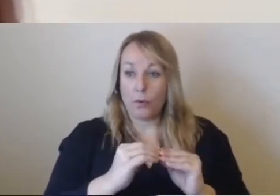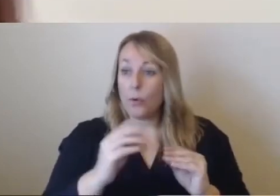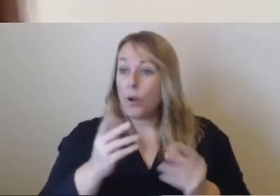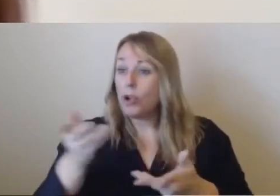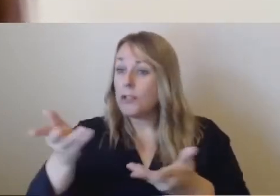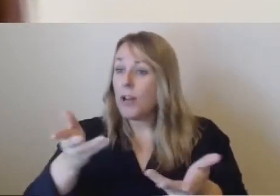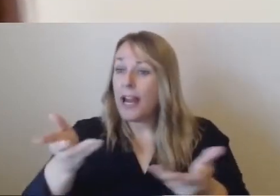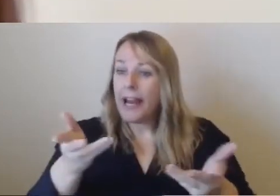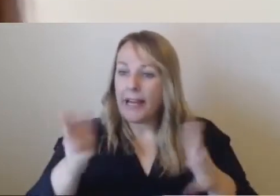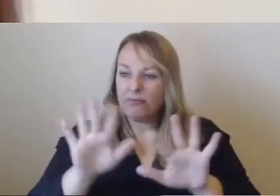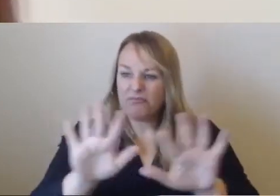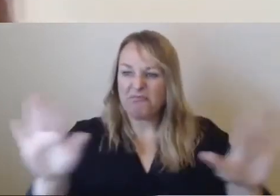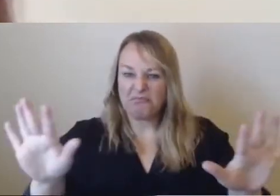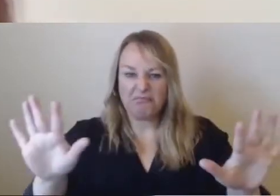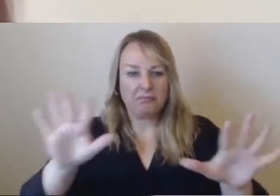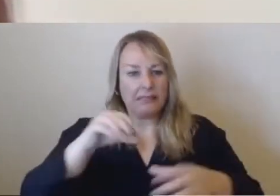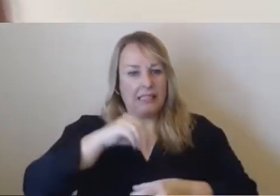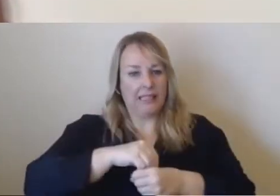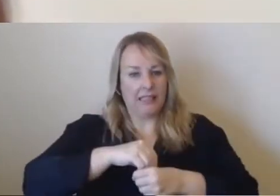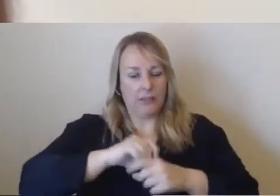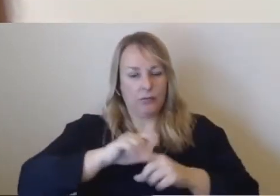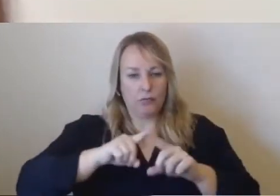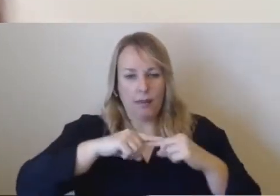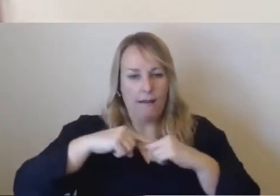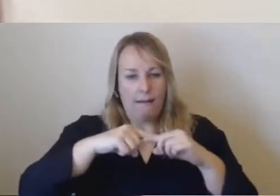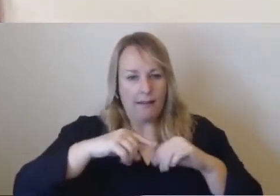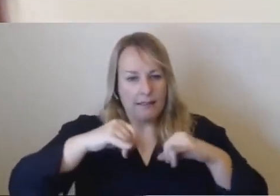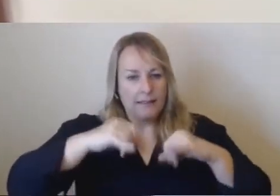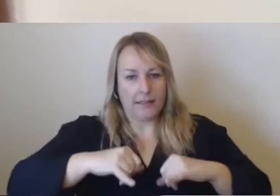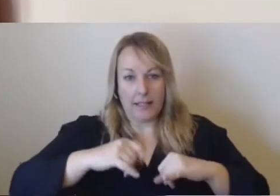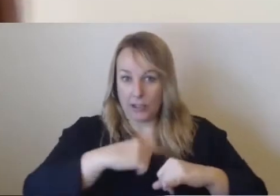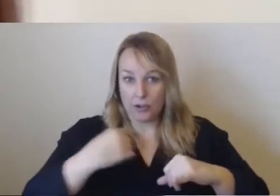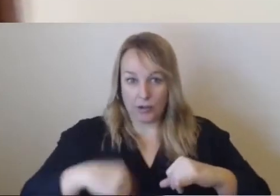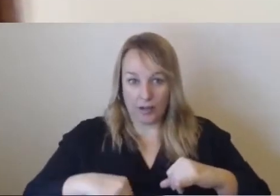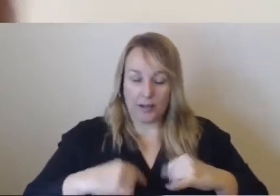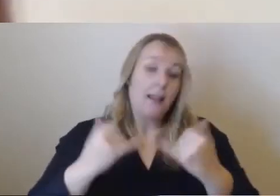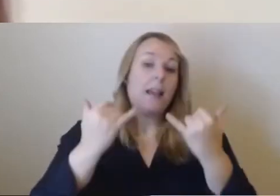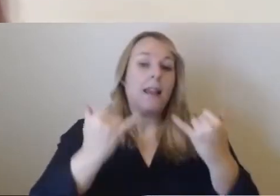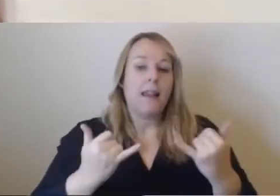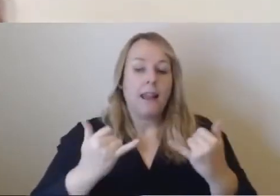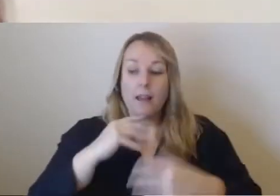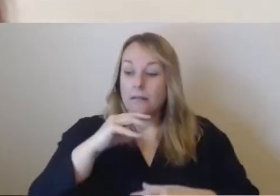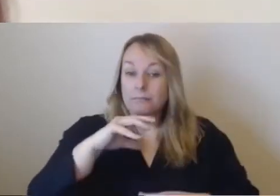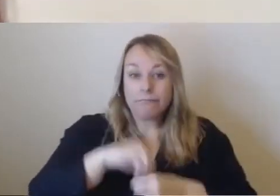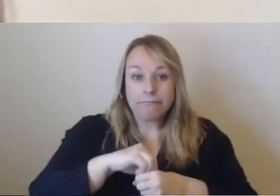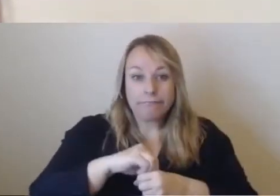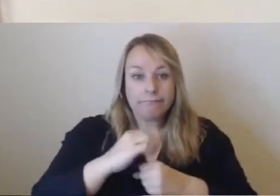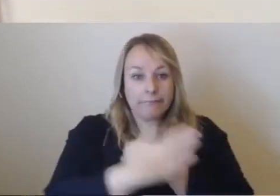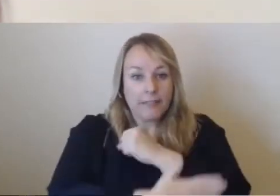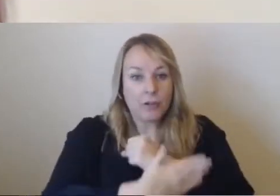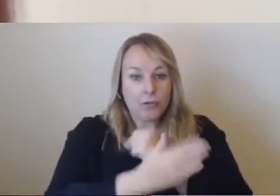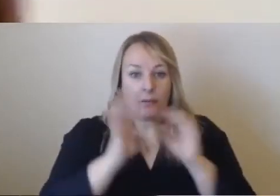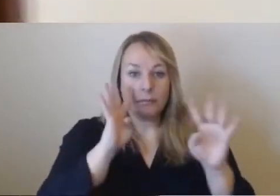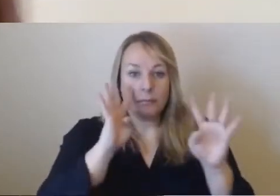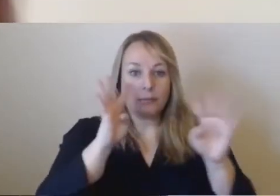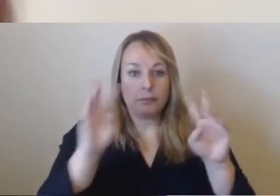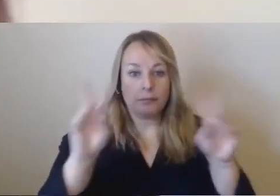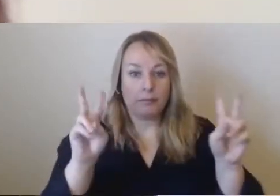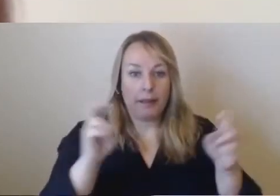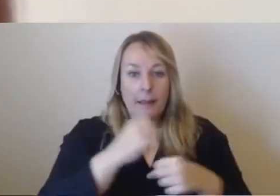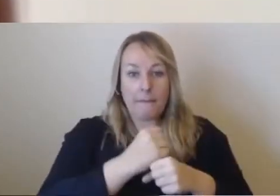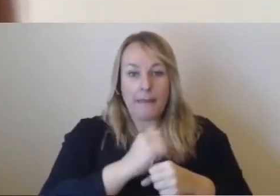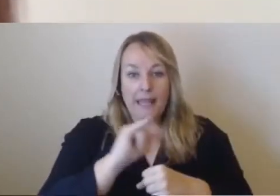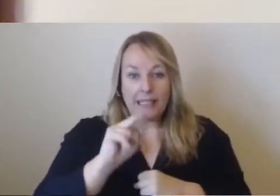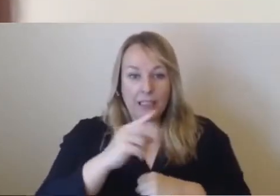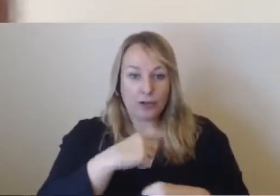to 2011 or so when they started to emphasize more indigenous innovation. And then you had the Made in China